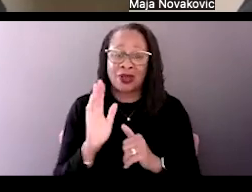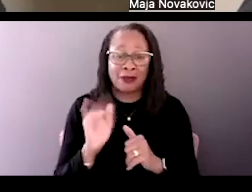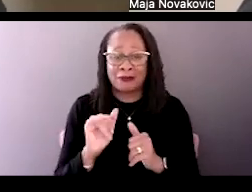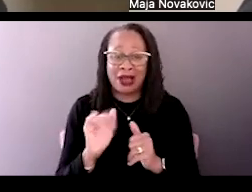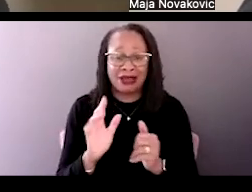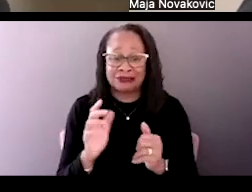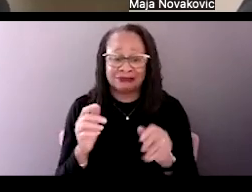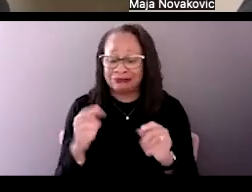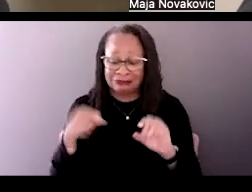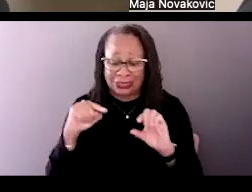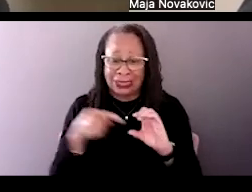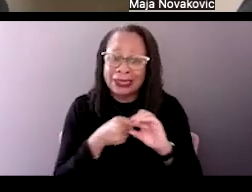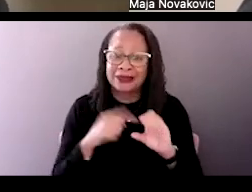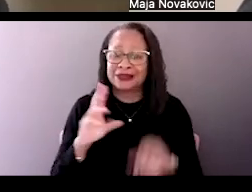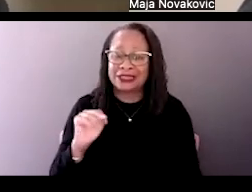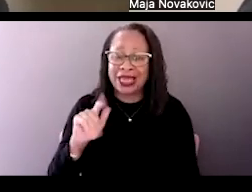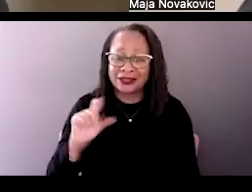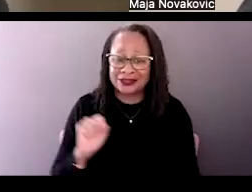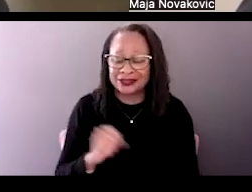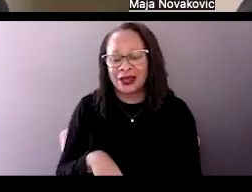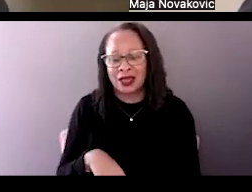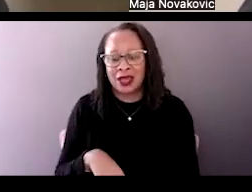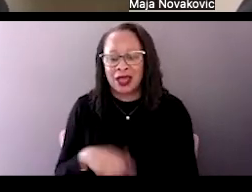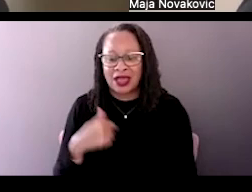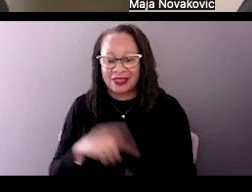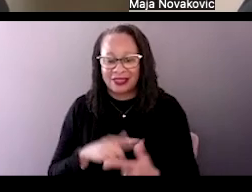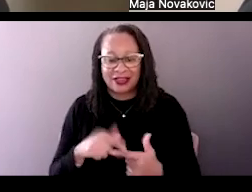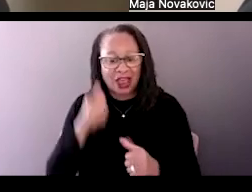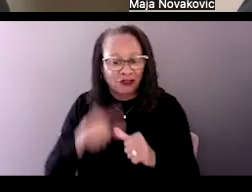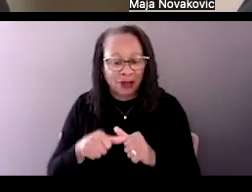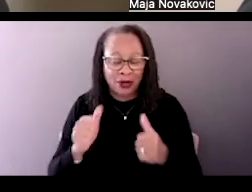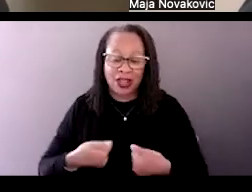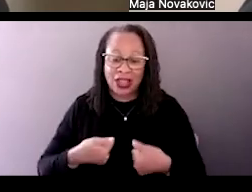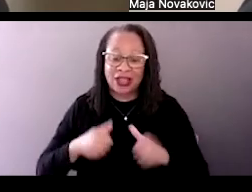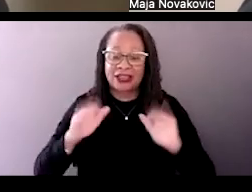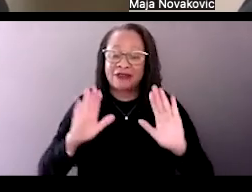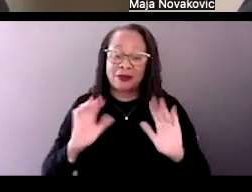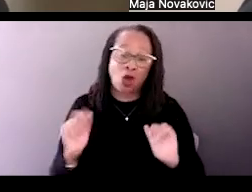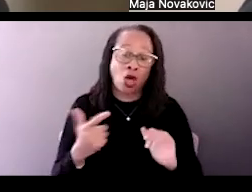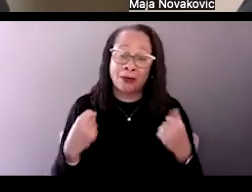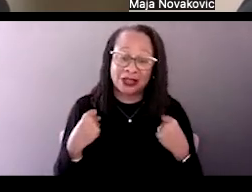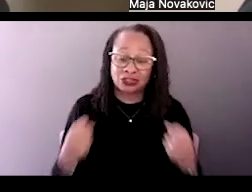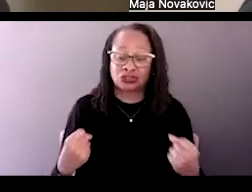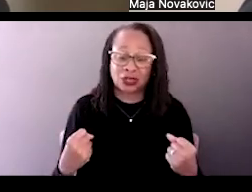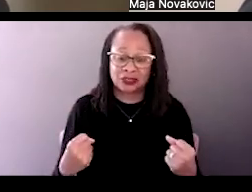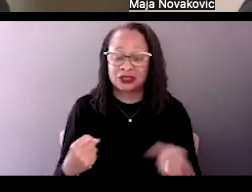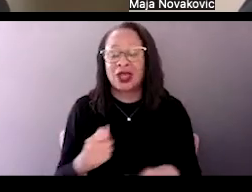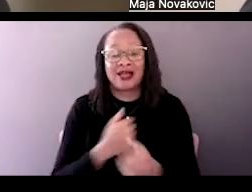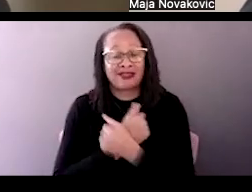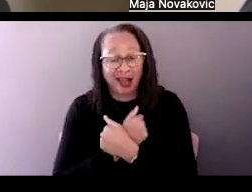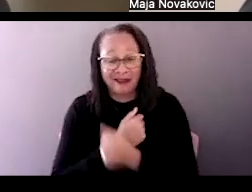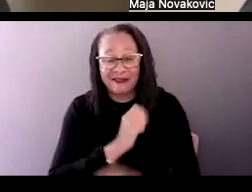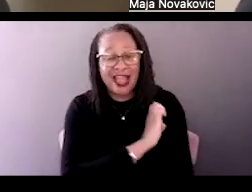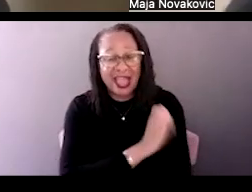and then I remember that I give all my strength, love, energy